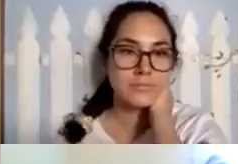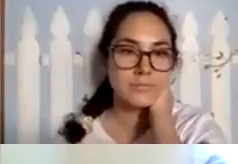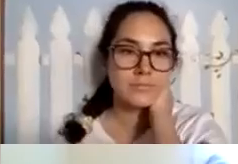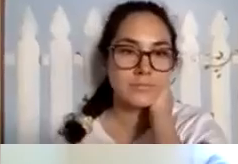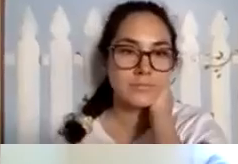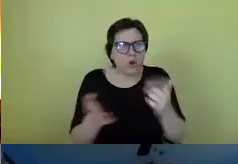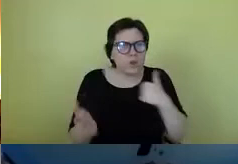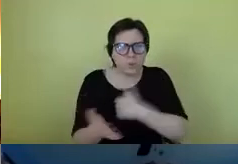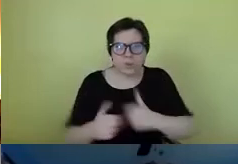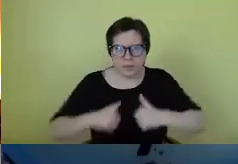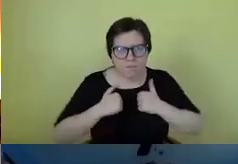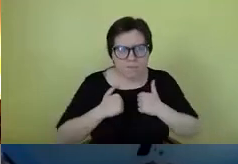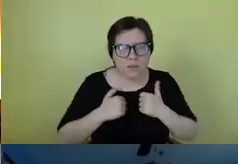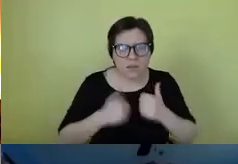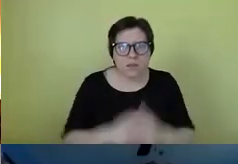we live.